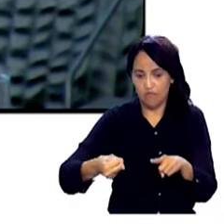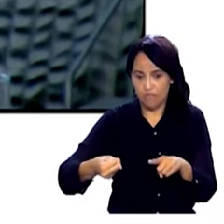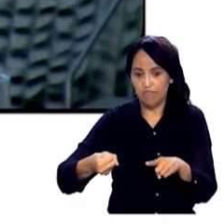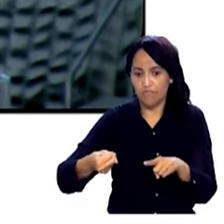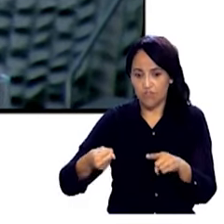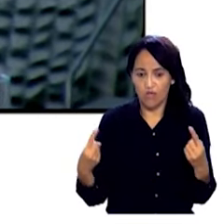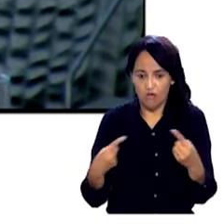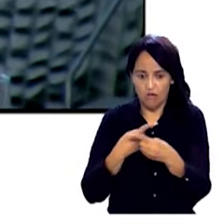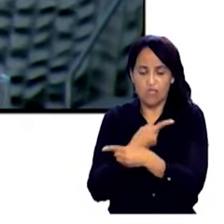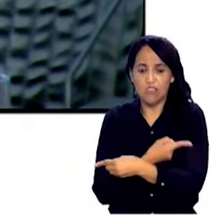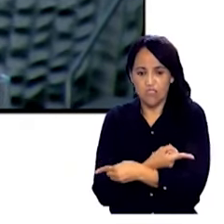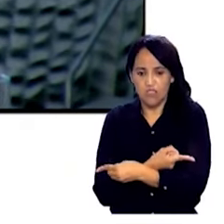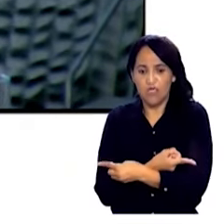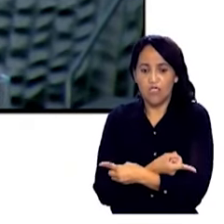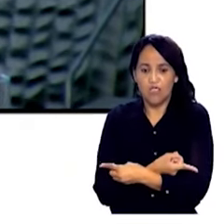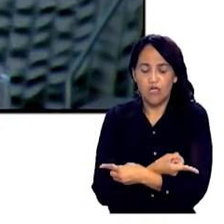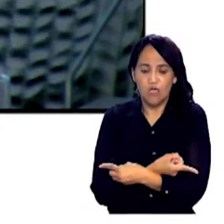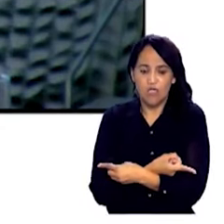Lawrence